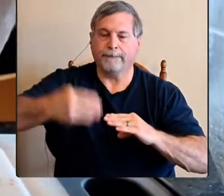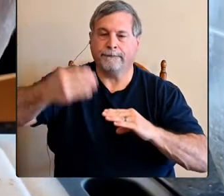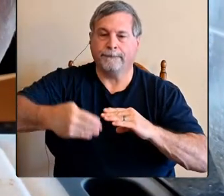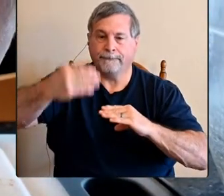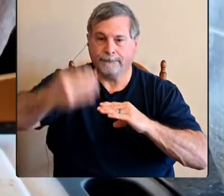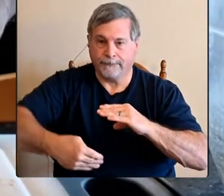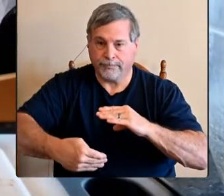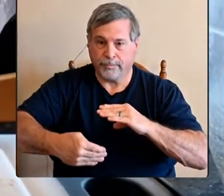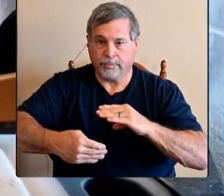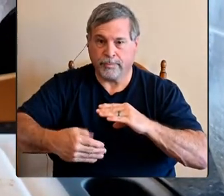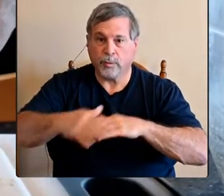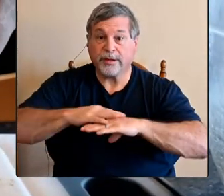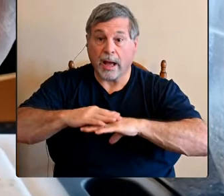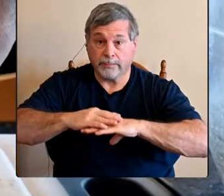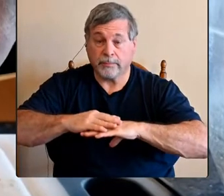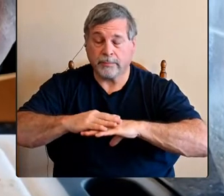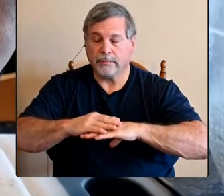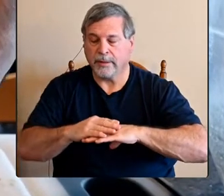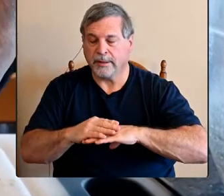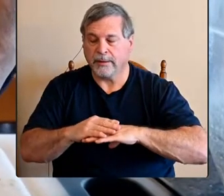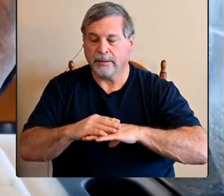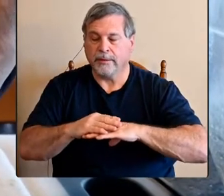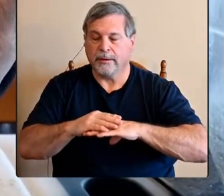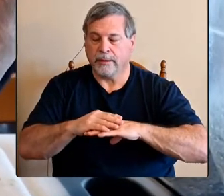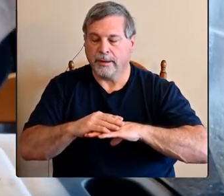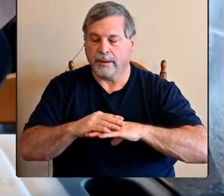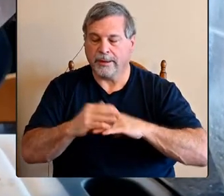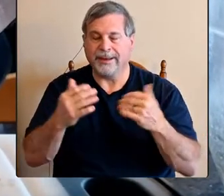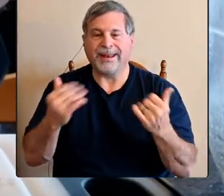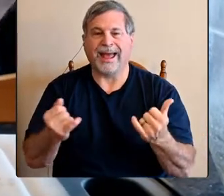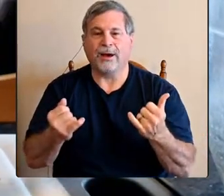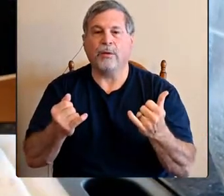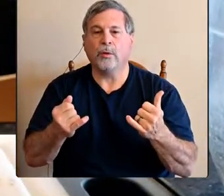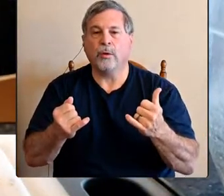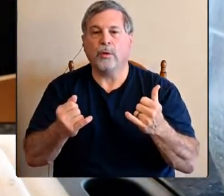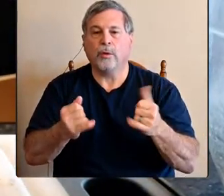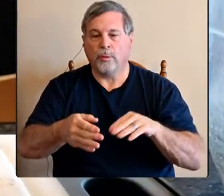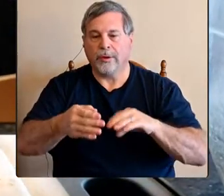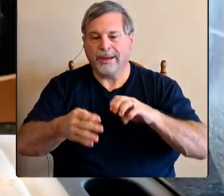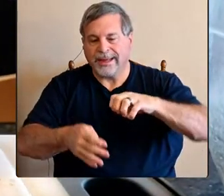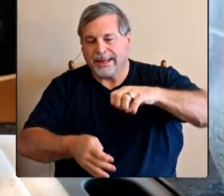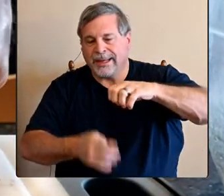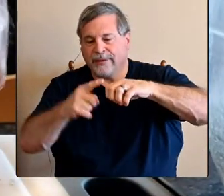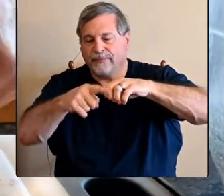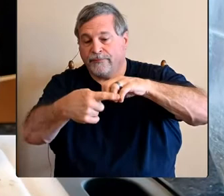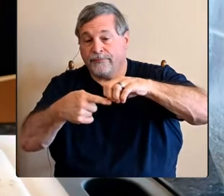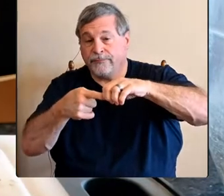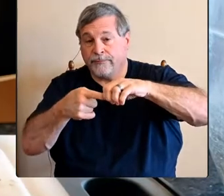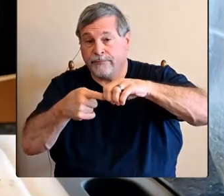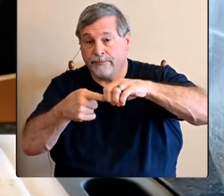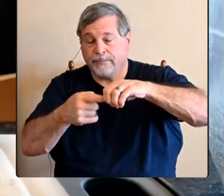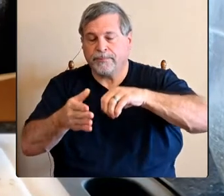so now we've cut along the ridges here and now when you cut again keeping your fingertips curled